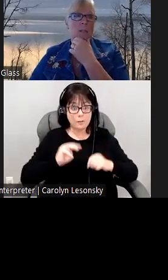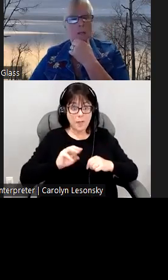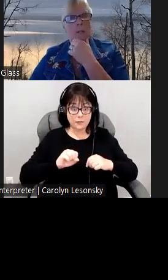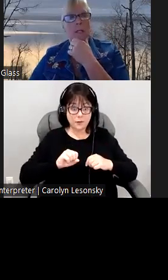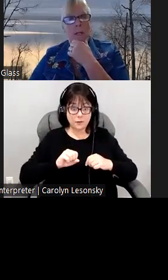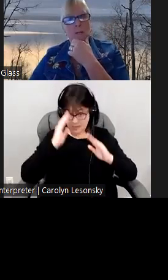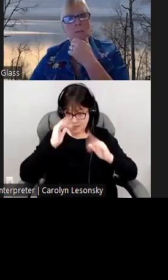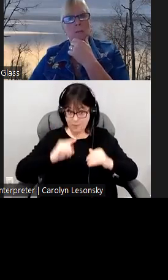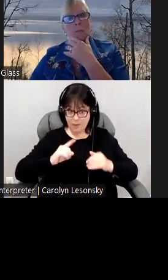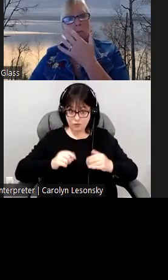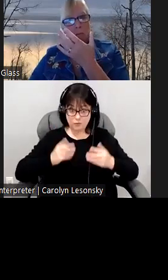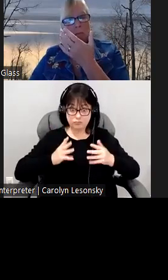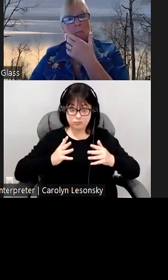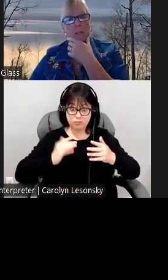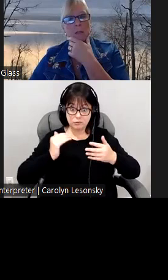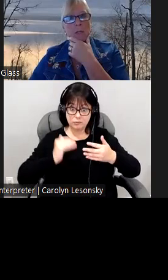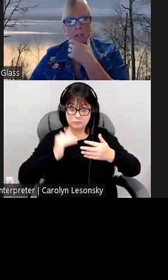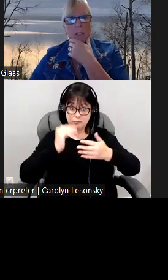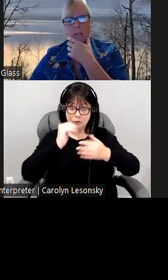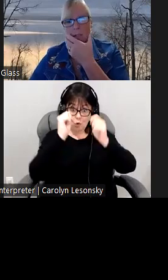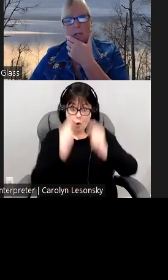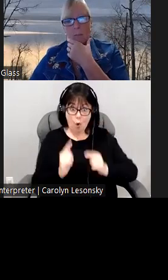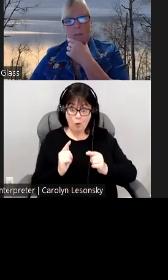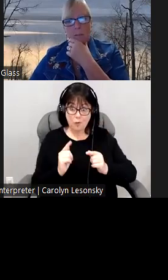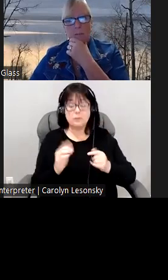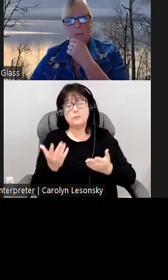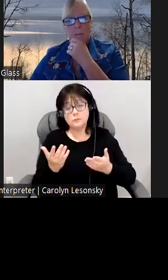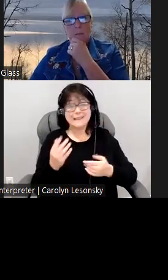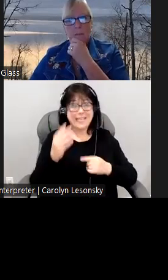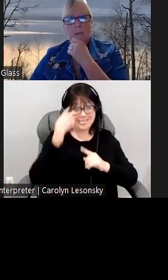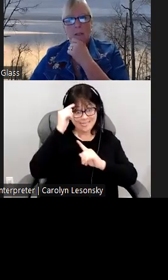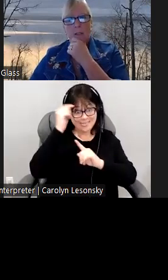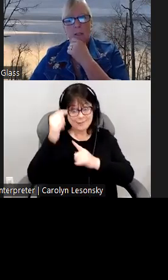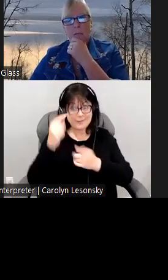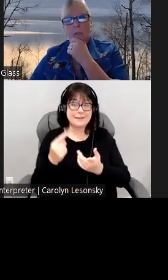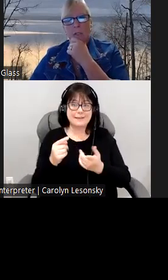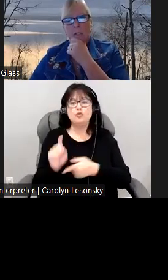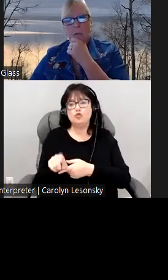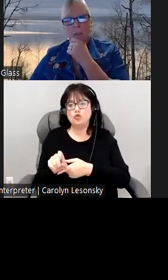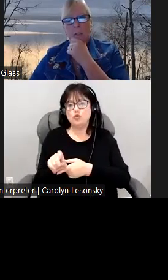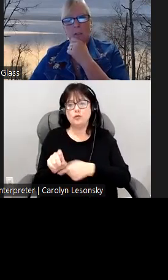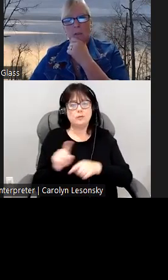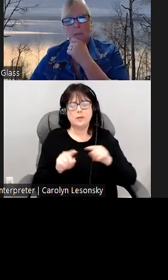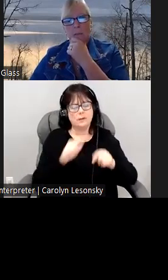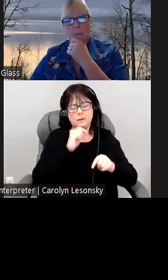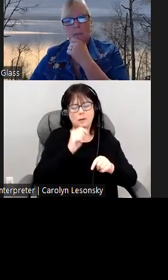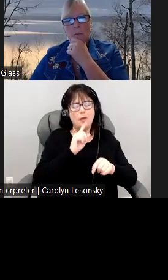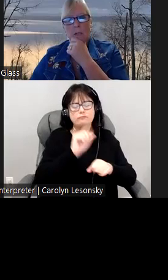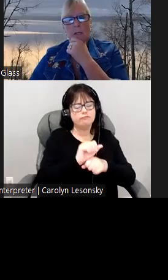Well, in theory, yes, but in reality, that doesn't happen. It is an unrealistic expectation.